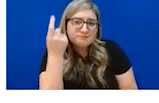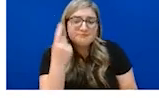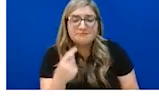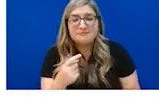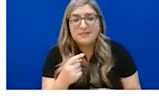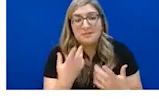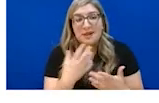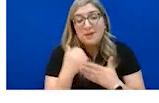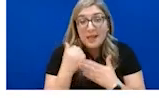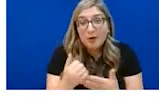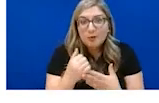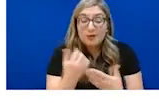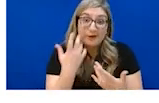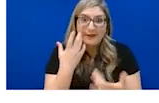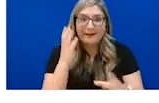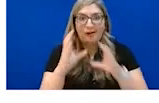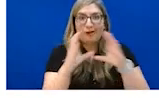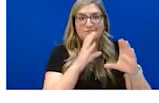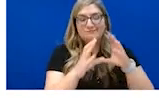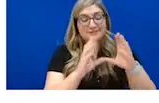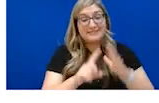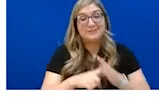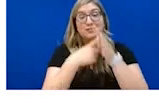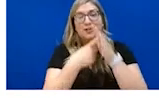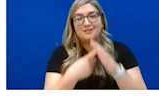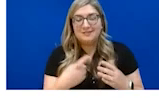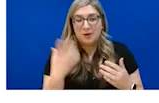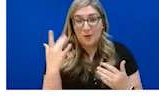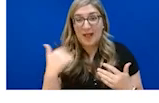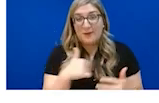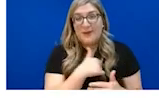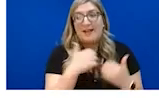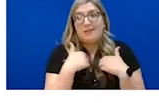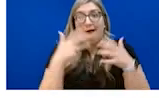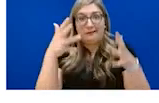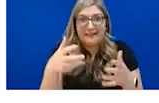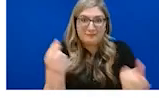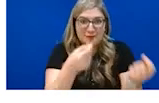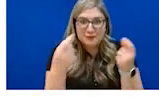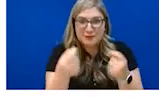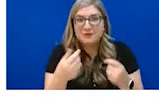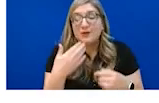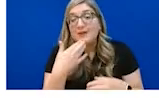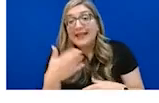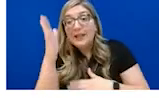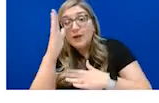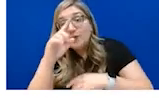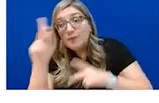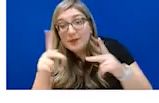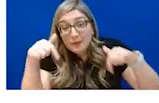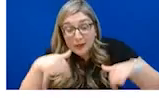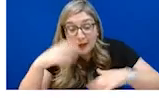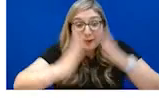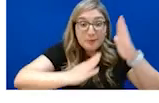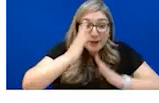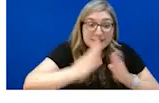there's a lot of pieces that I said to fill in. Okay, so thank you in person. Thank you everyone online, and for Sue